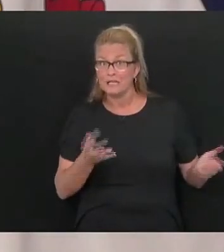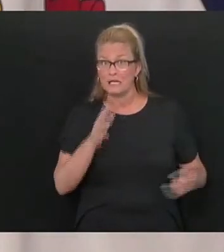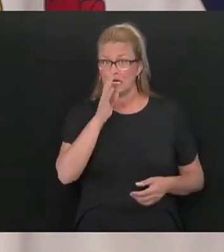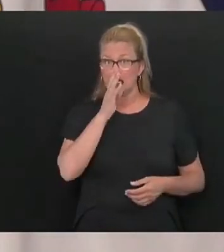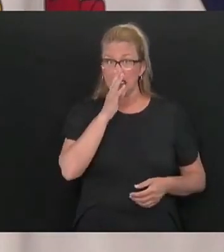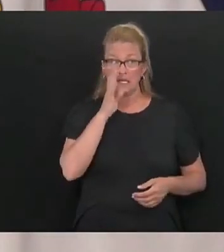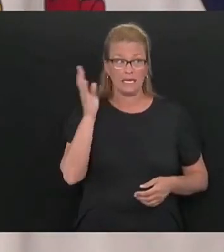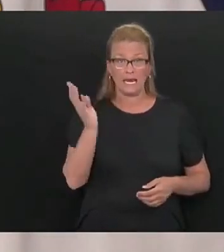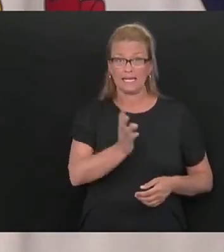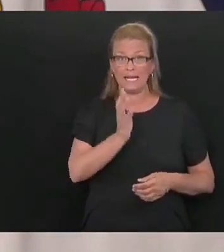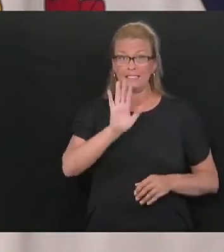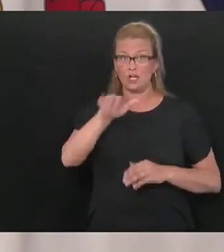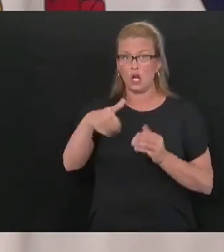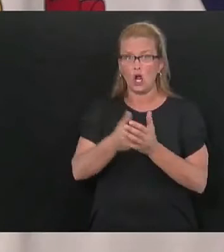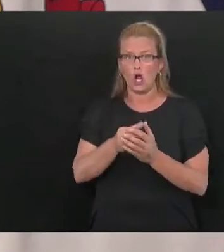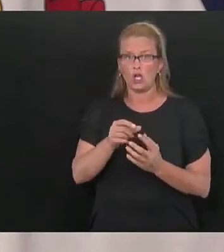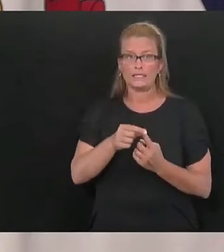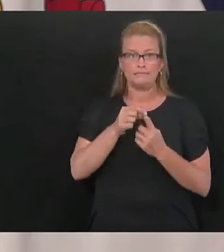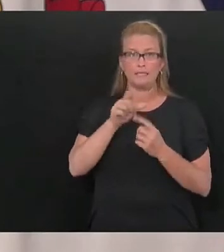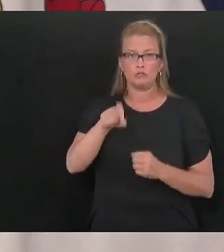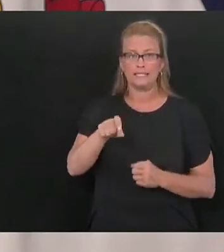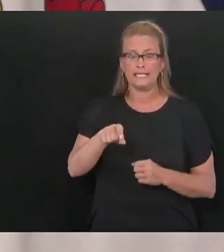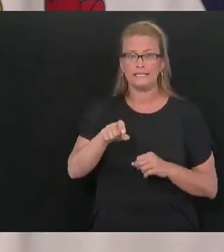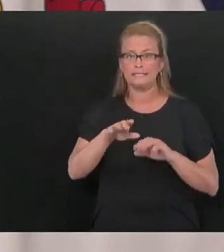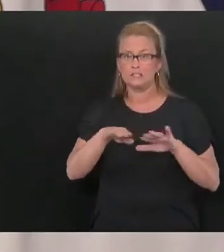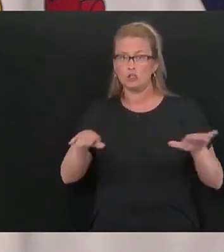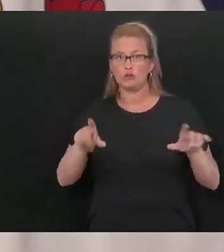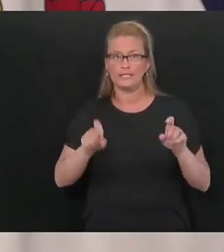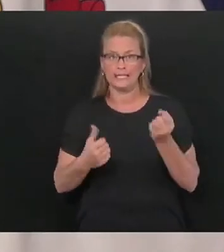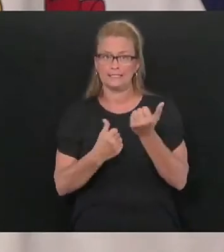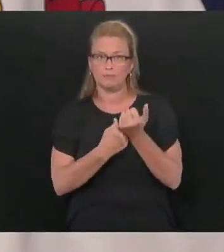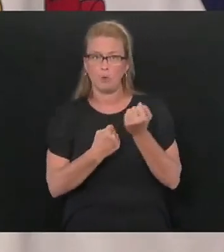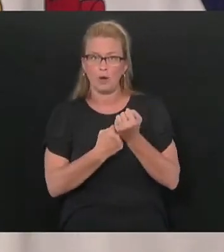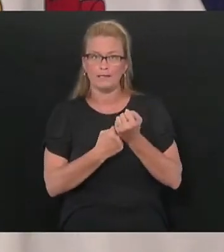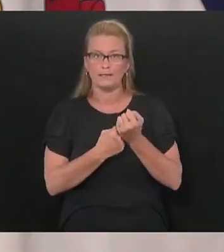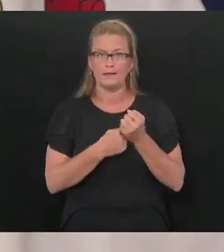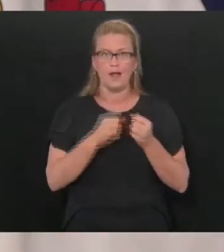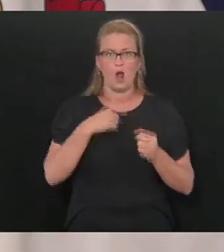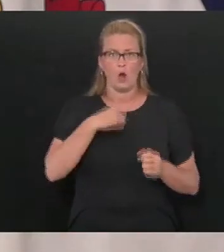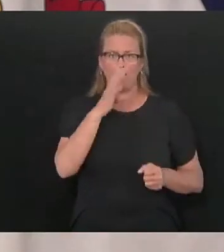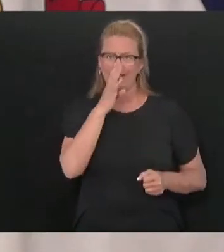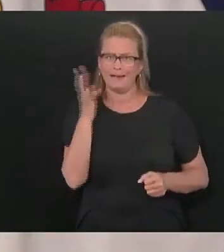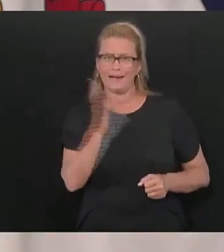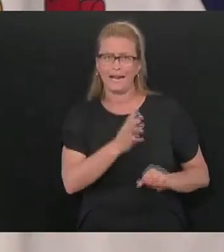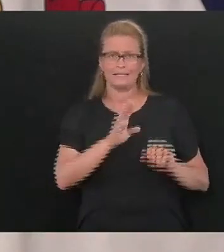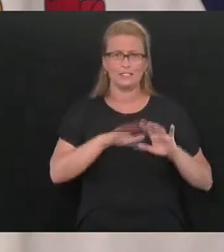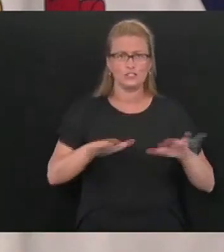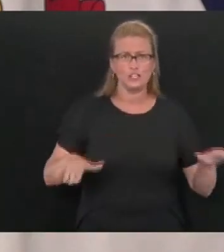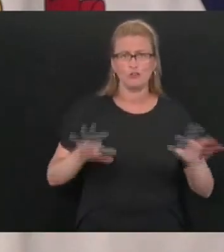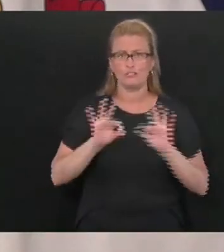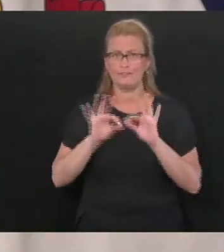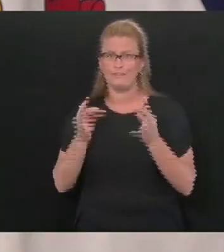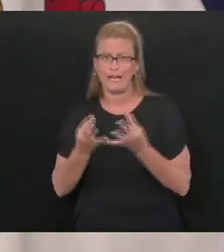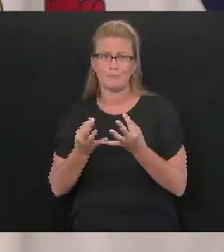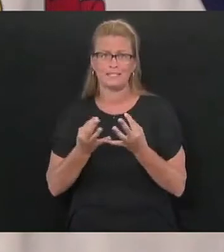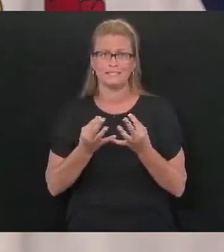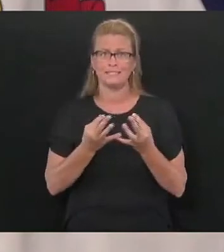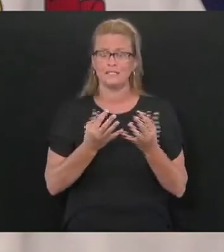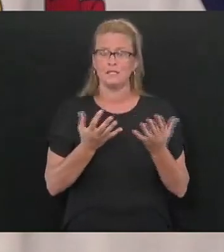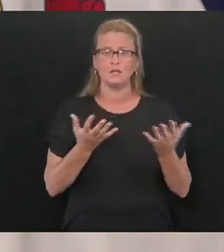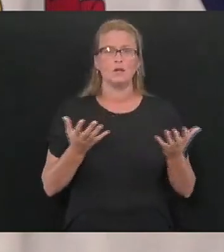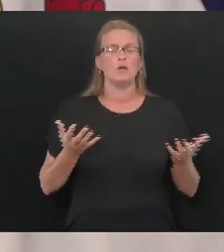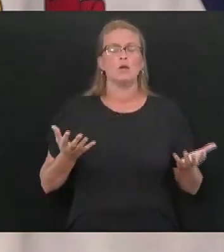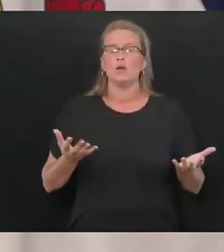neglecting all those special need kids that need support? Are we neglecting our kids, our families, and everything else? And what